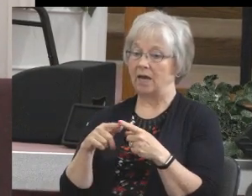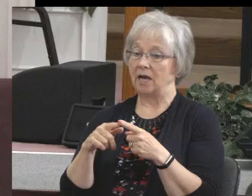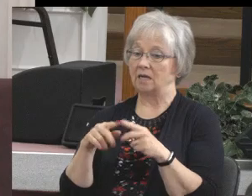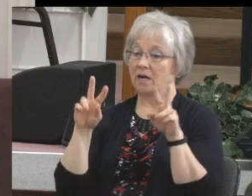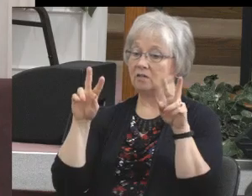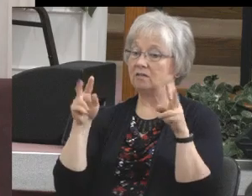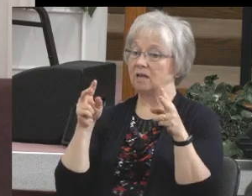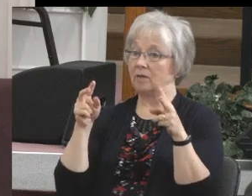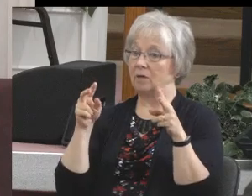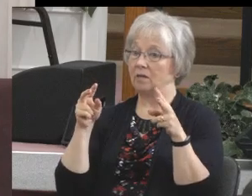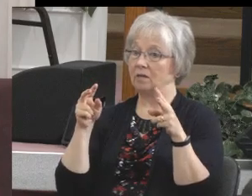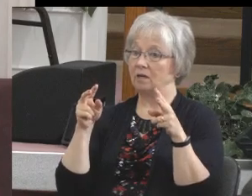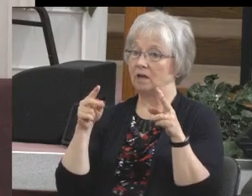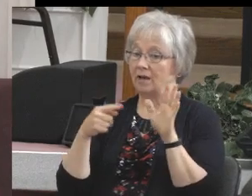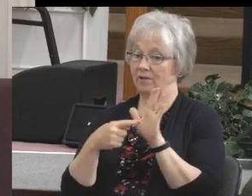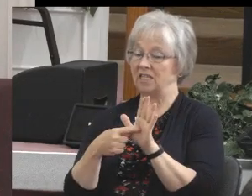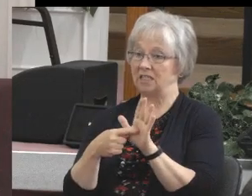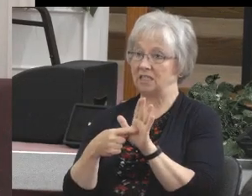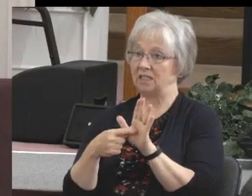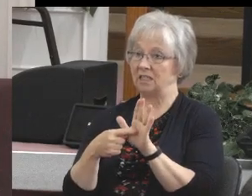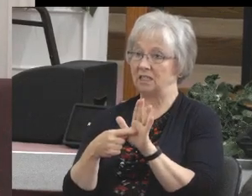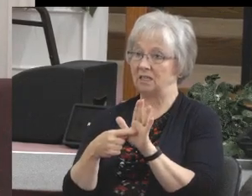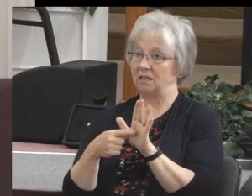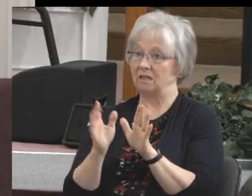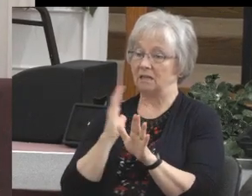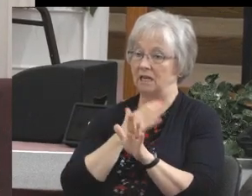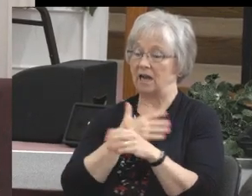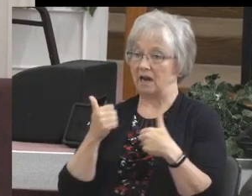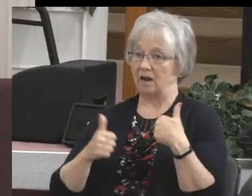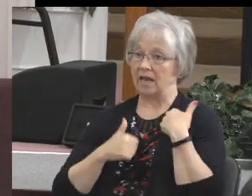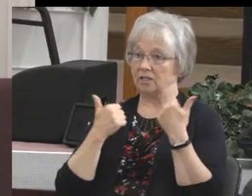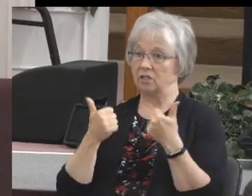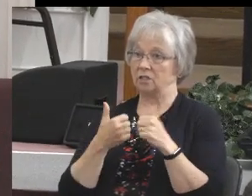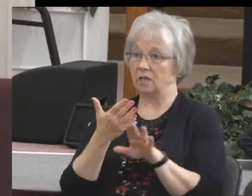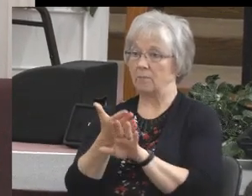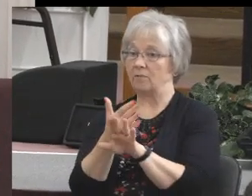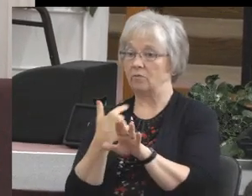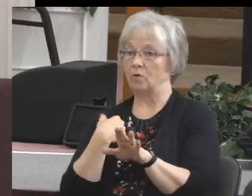actions before we misunderstand what we are doing.